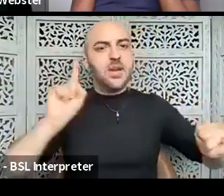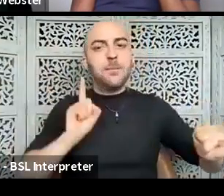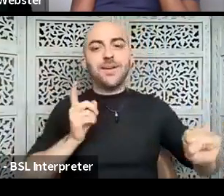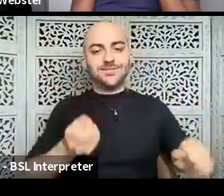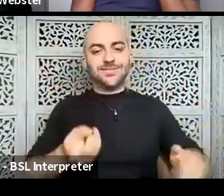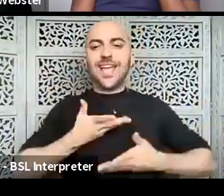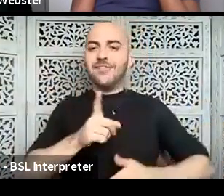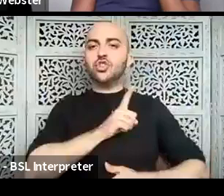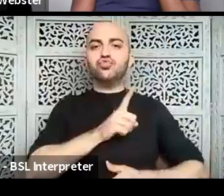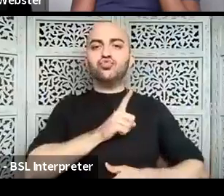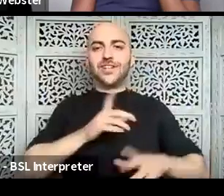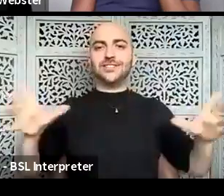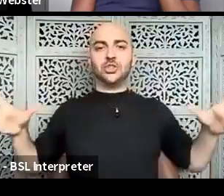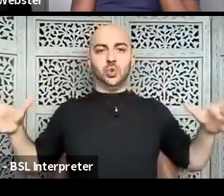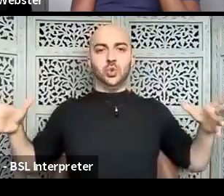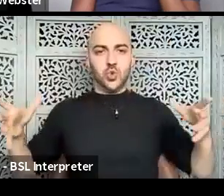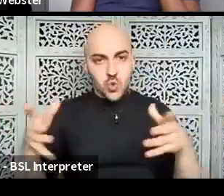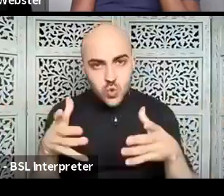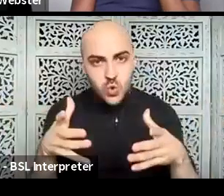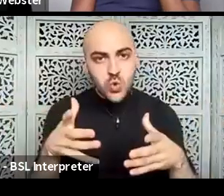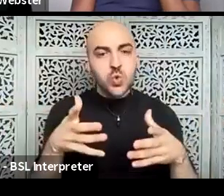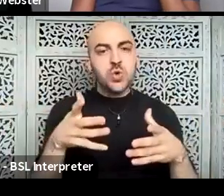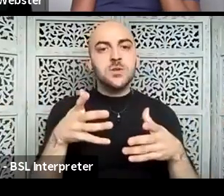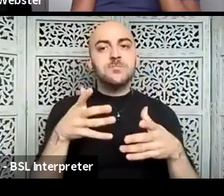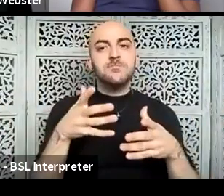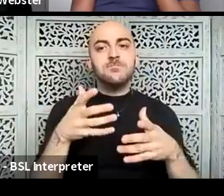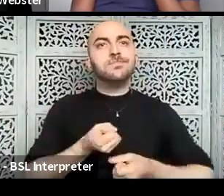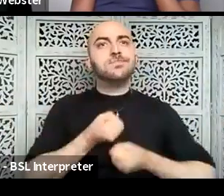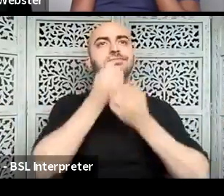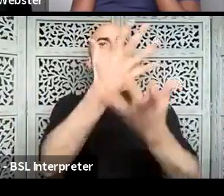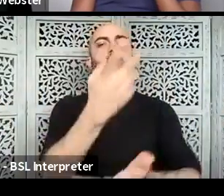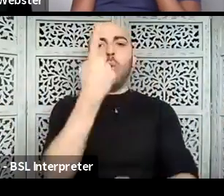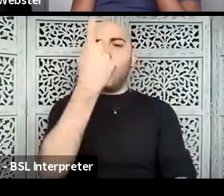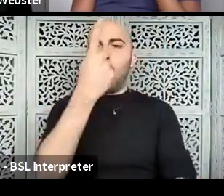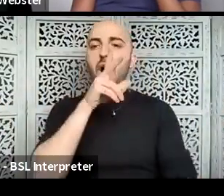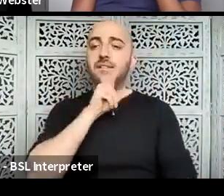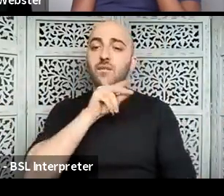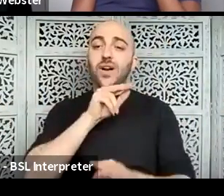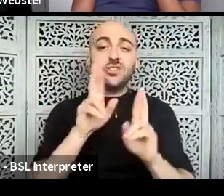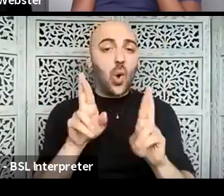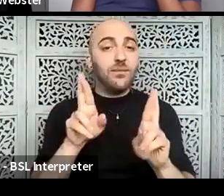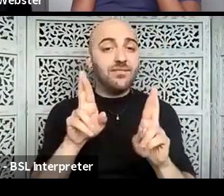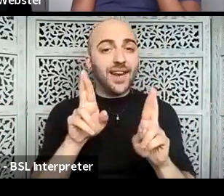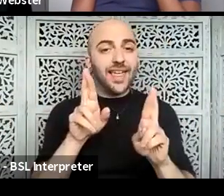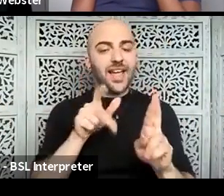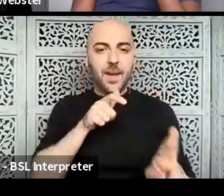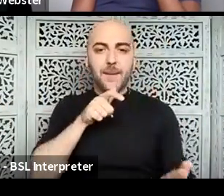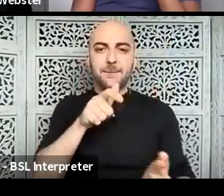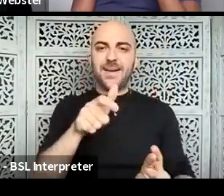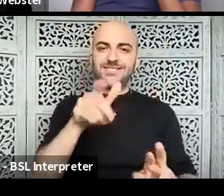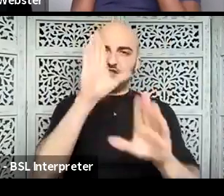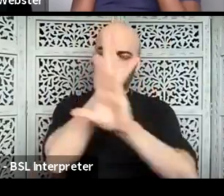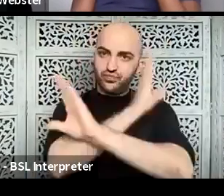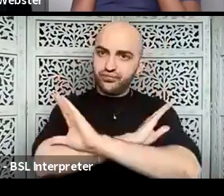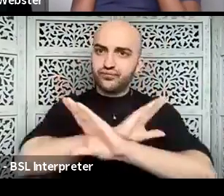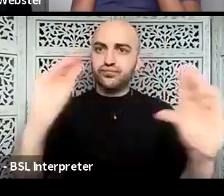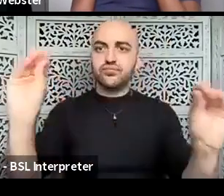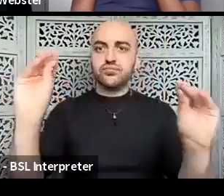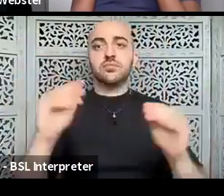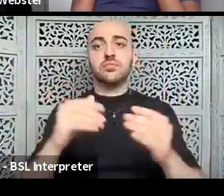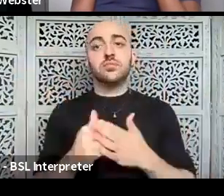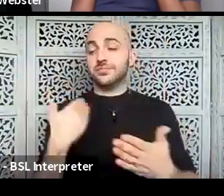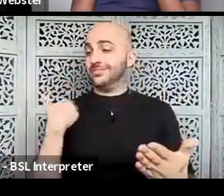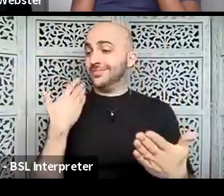together and actually hopefully speak with one voice and get our message across. And so since then,